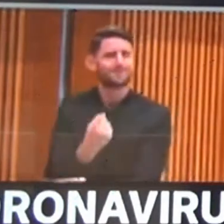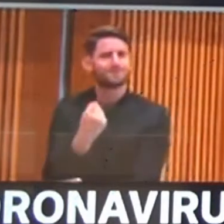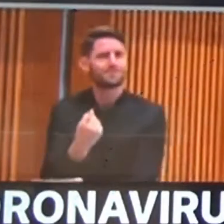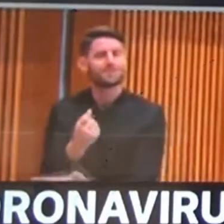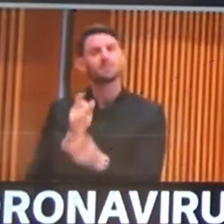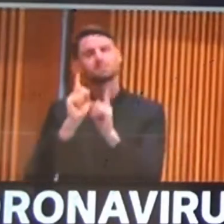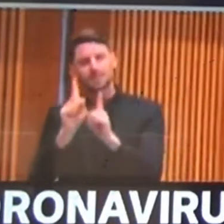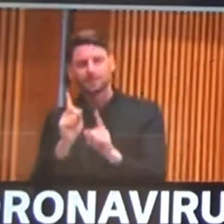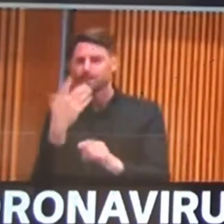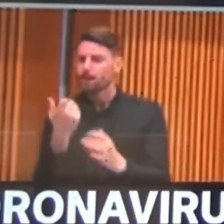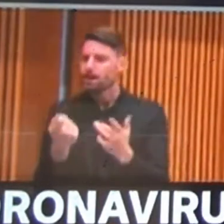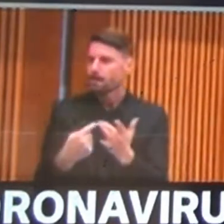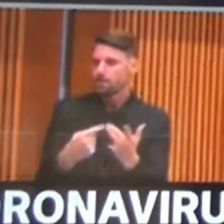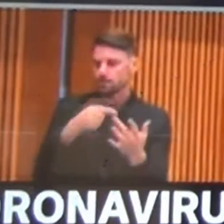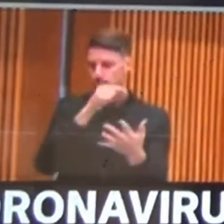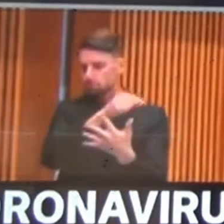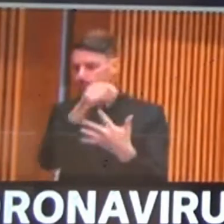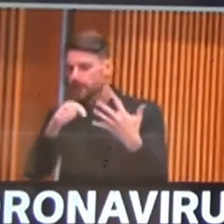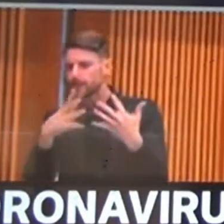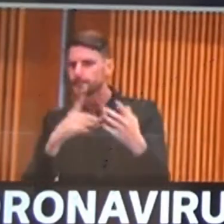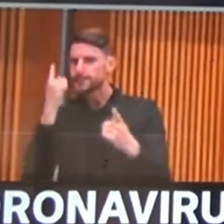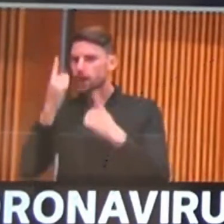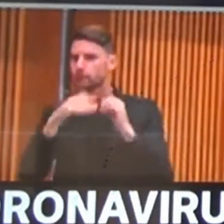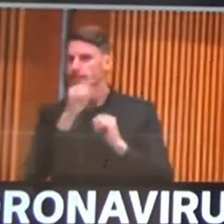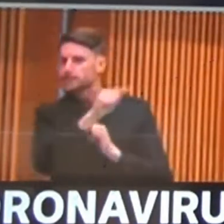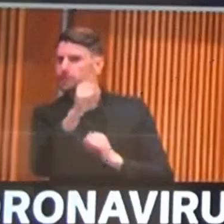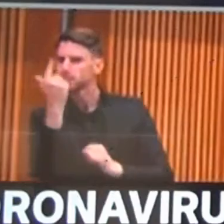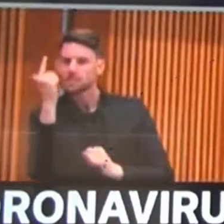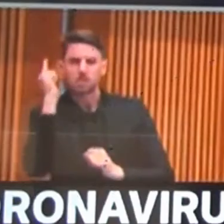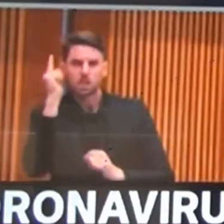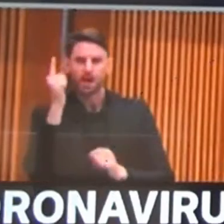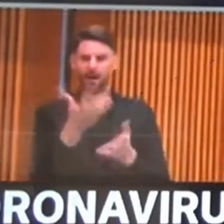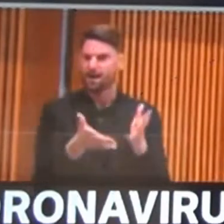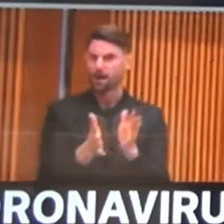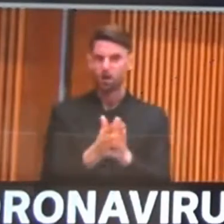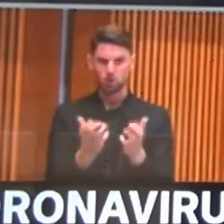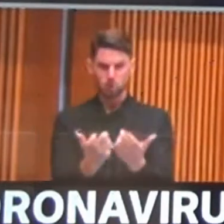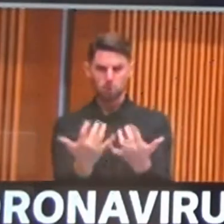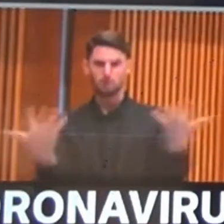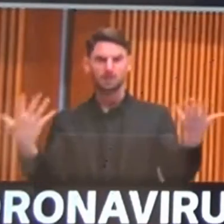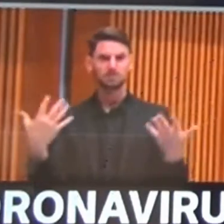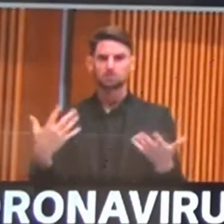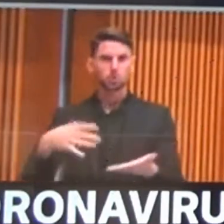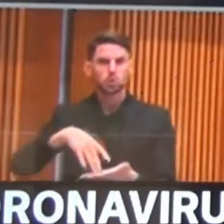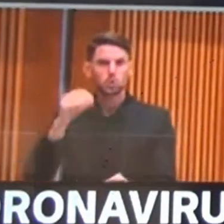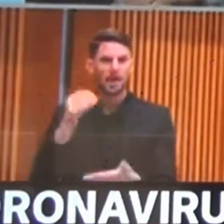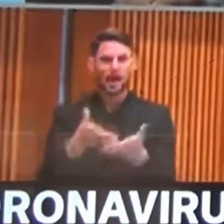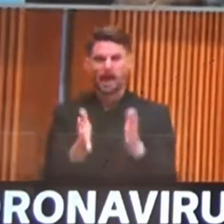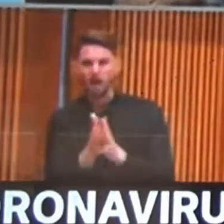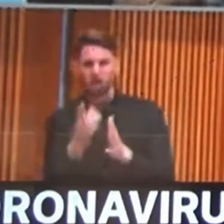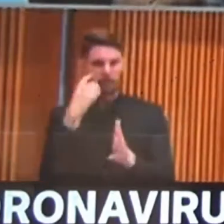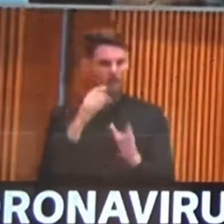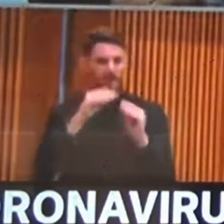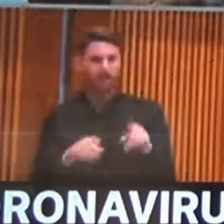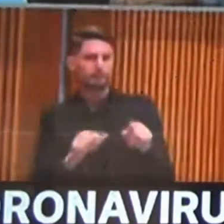safety requirements with regards to teachers and responsibilities that employers have in that situation. The aspect